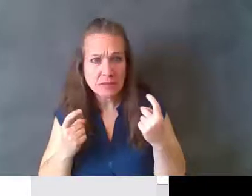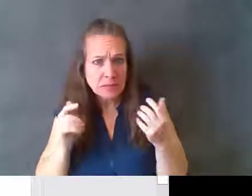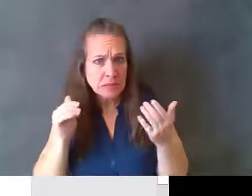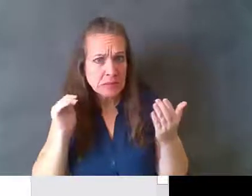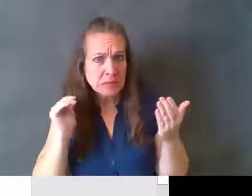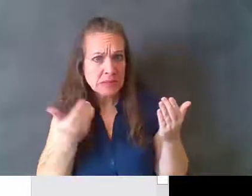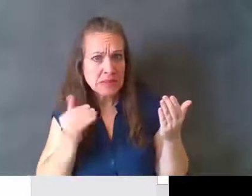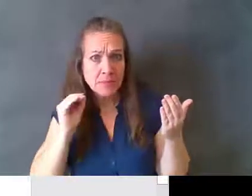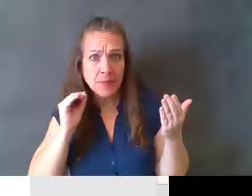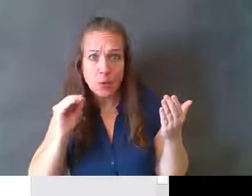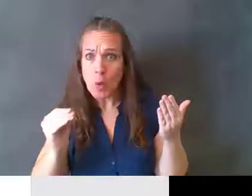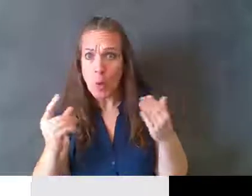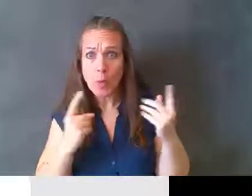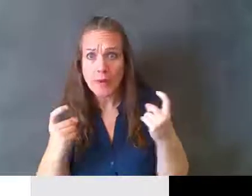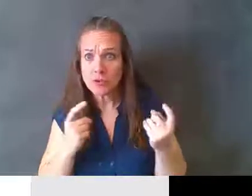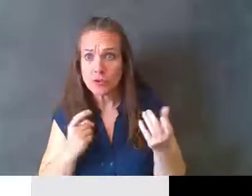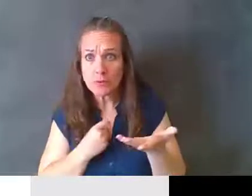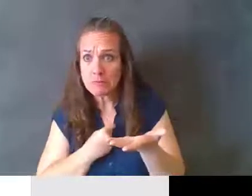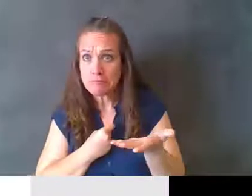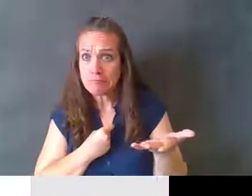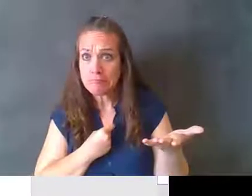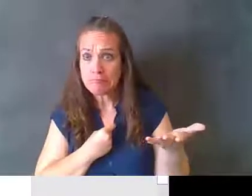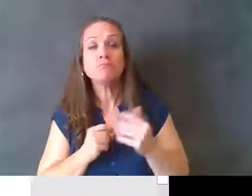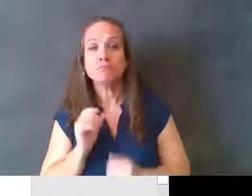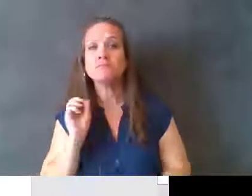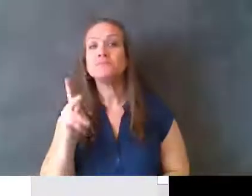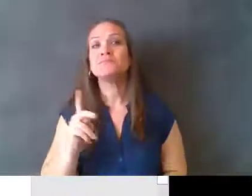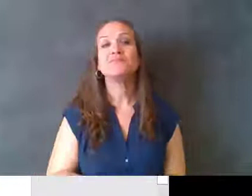open questions. Okay, so the